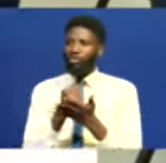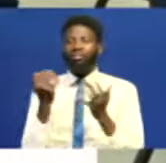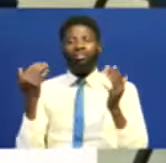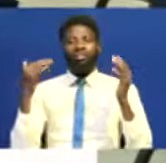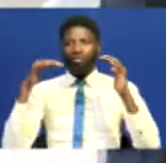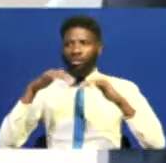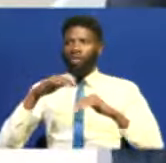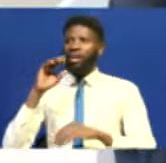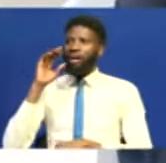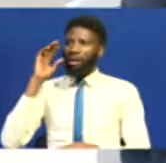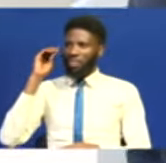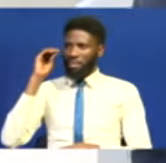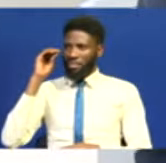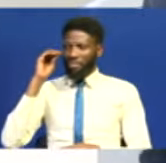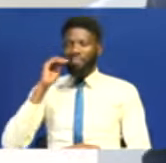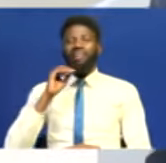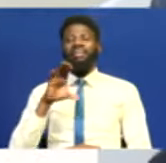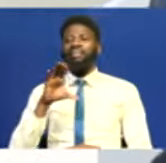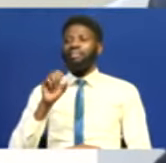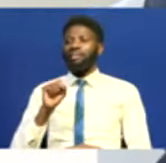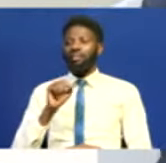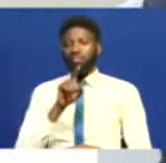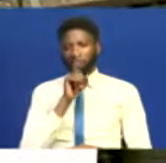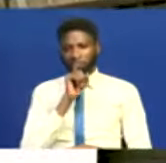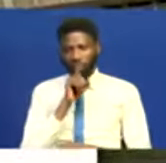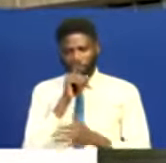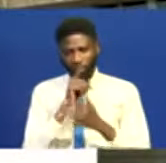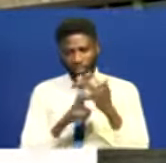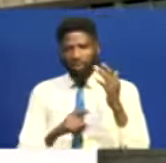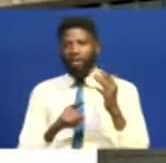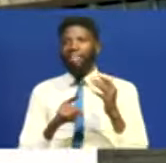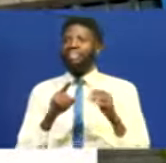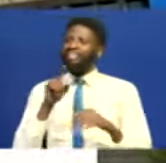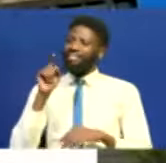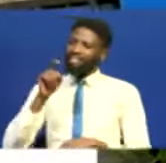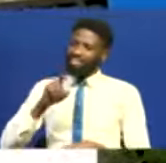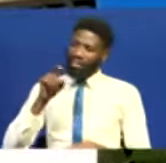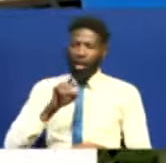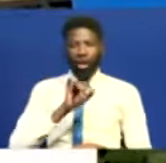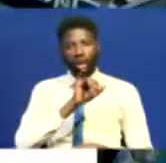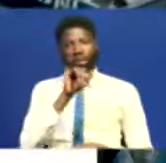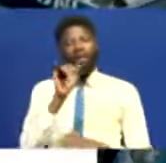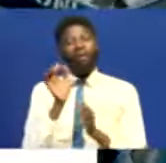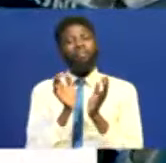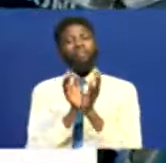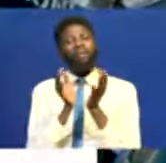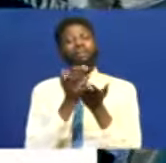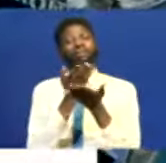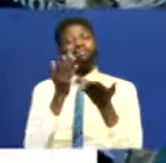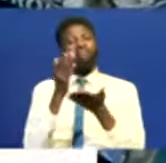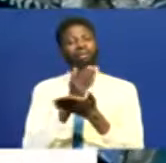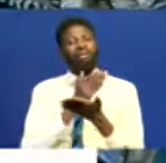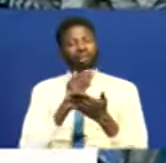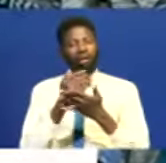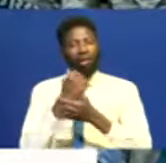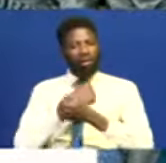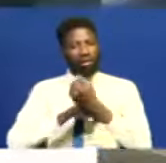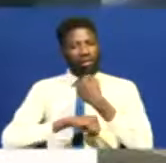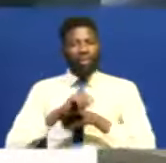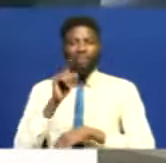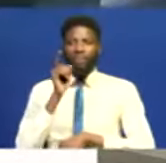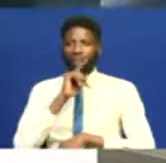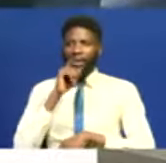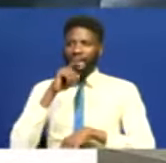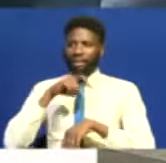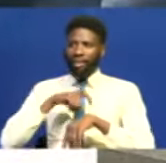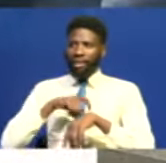Mombasa, Cabinet Secretary Eliud Owalo noted that there was need for those in the public sector to be proactive in their approach in order